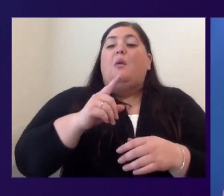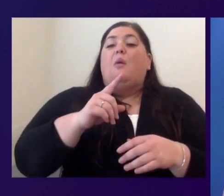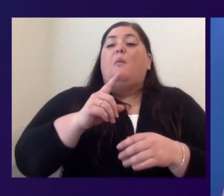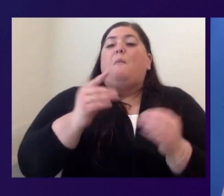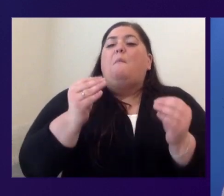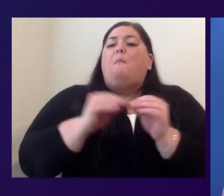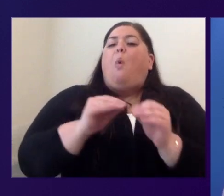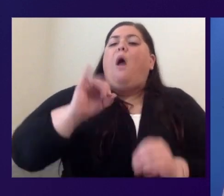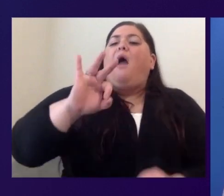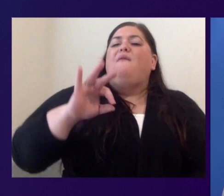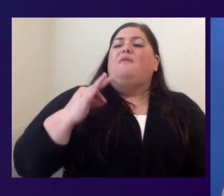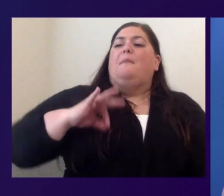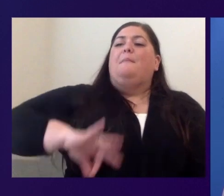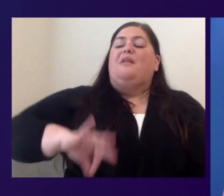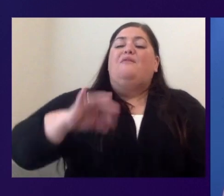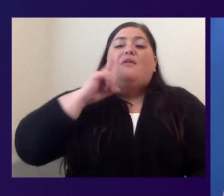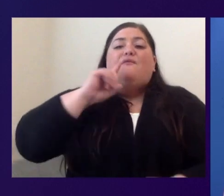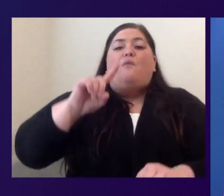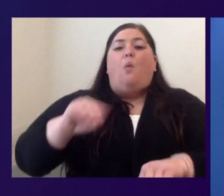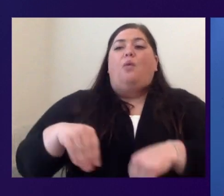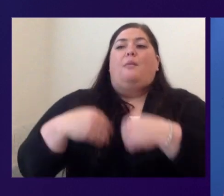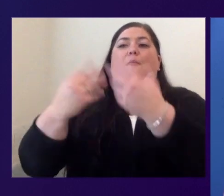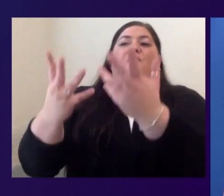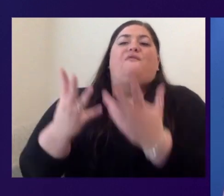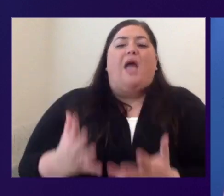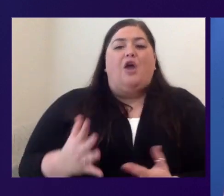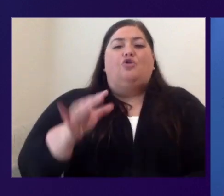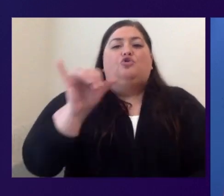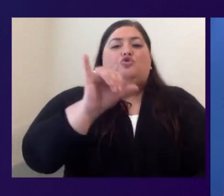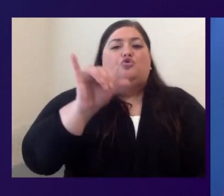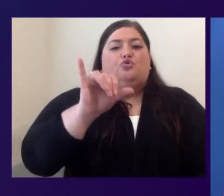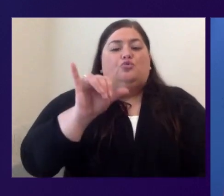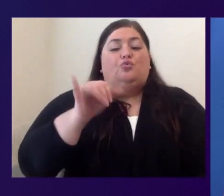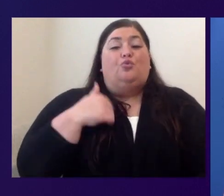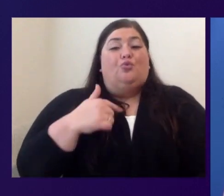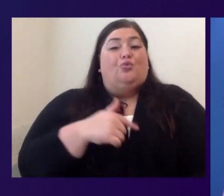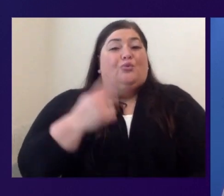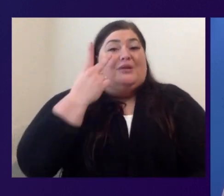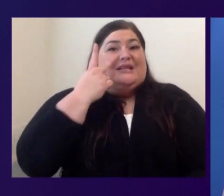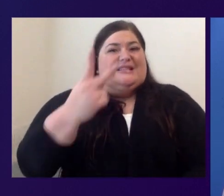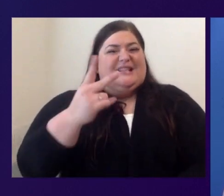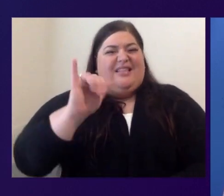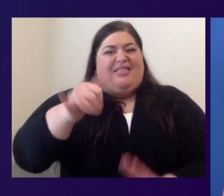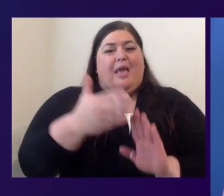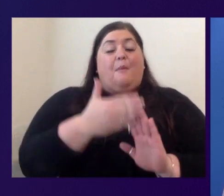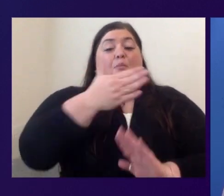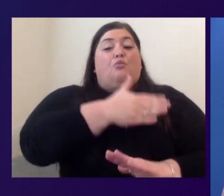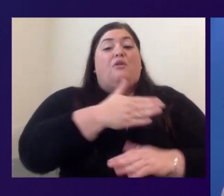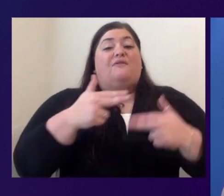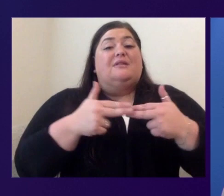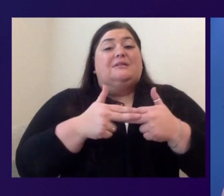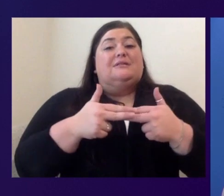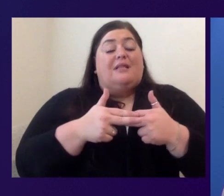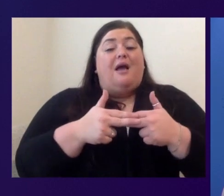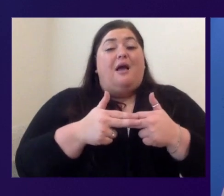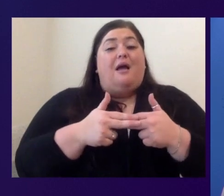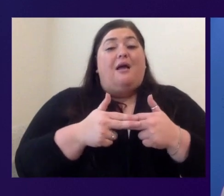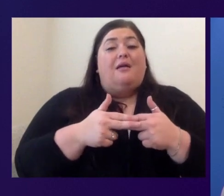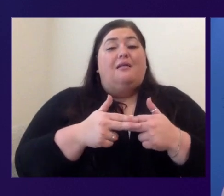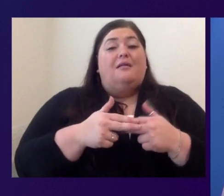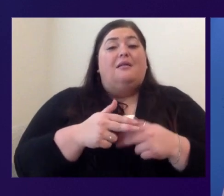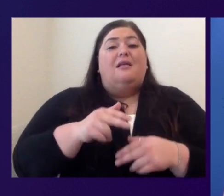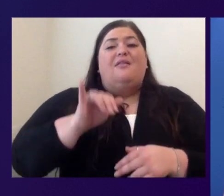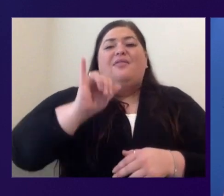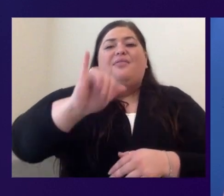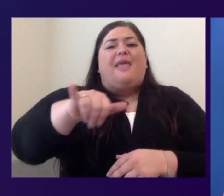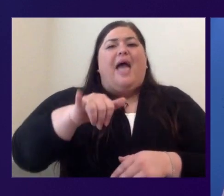for the provider, the software provider as well. That's what we see on the previous slide, that the return on investment and the speed